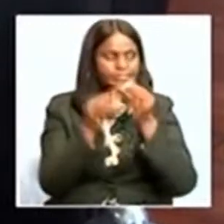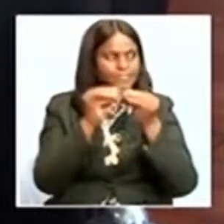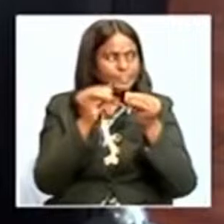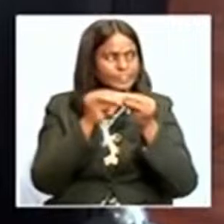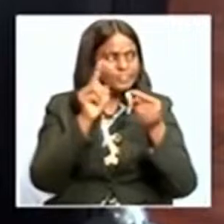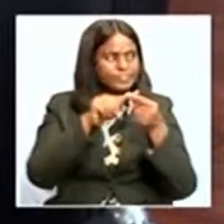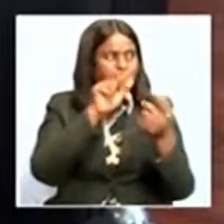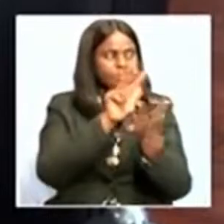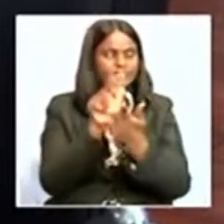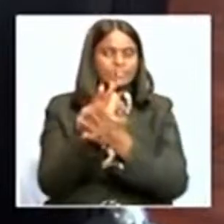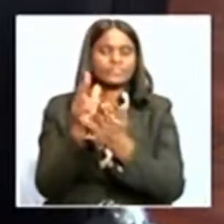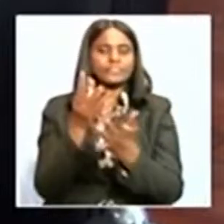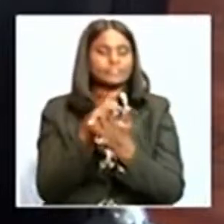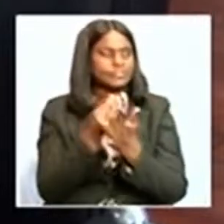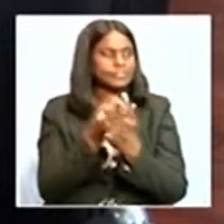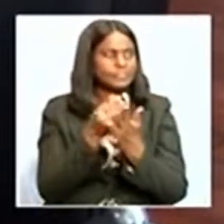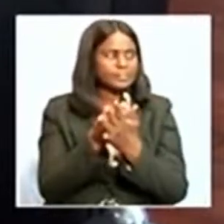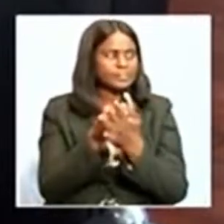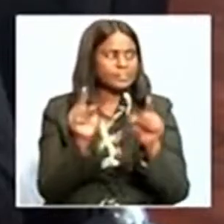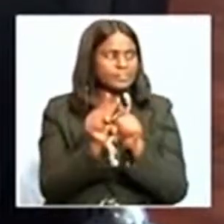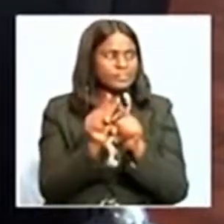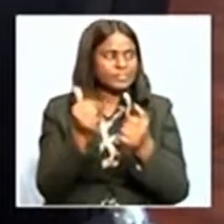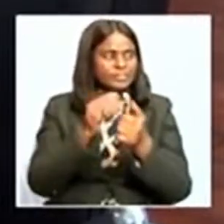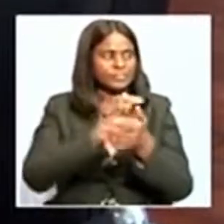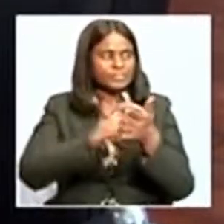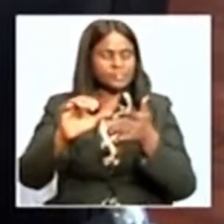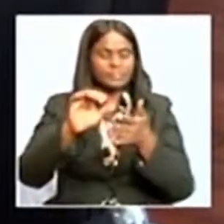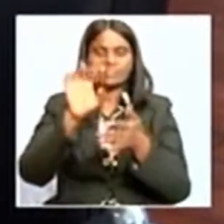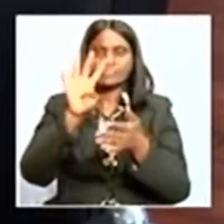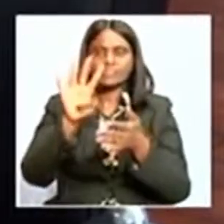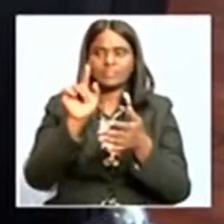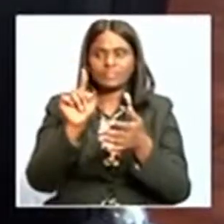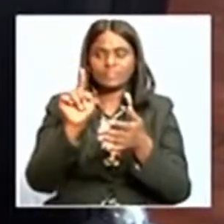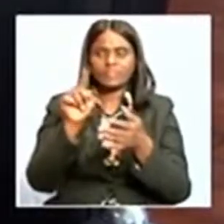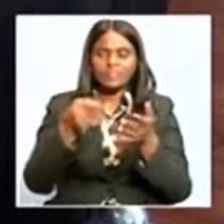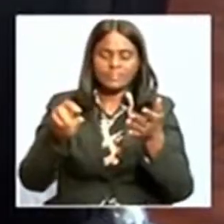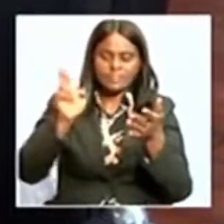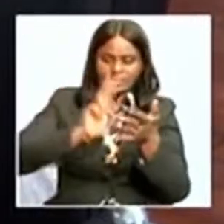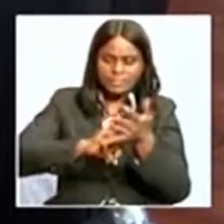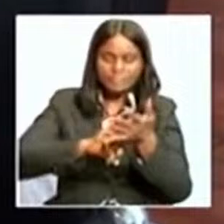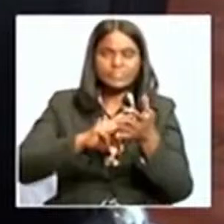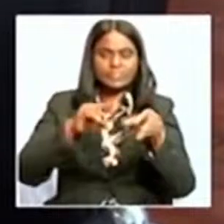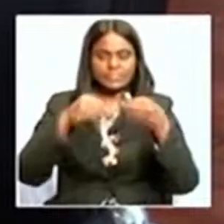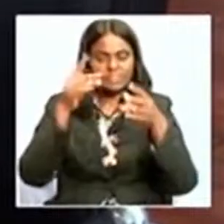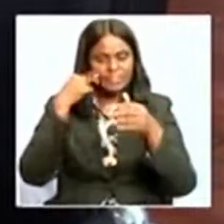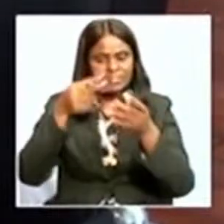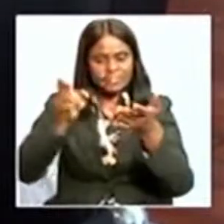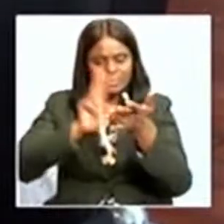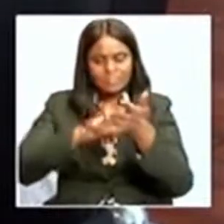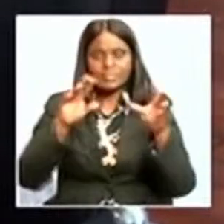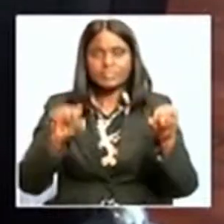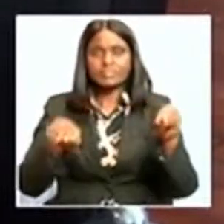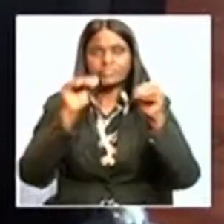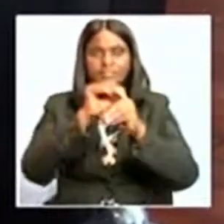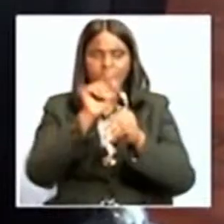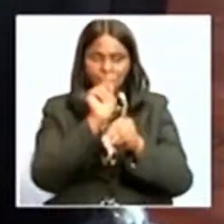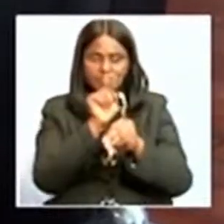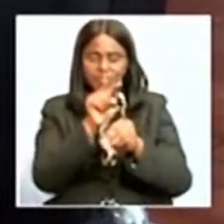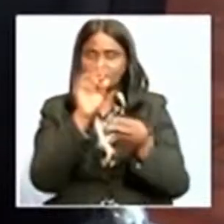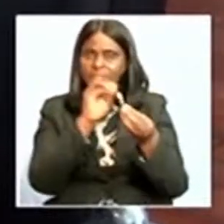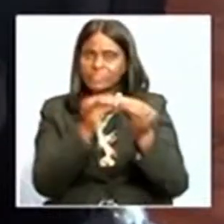approved fund. Clause 4 is the repeal, provides for the repeal and replacement of